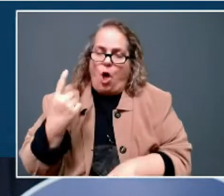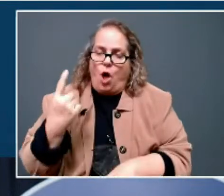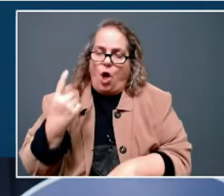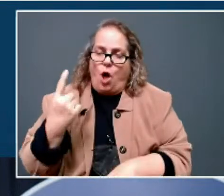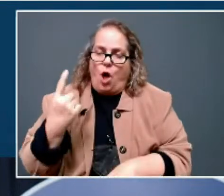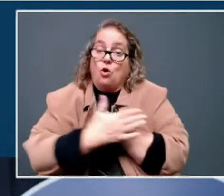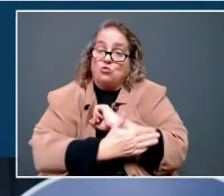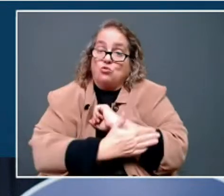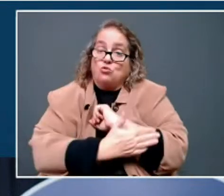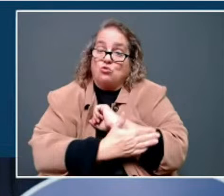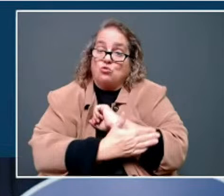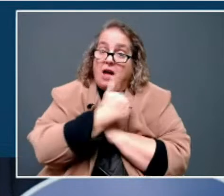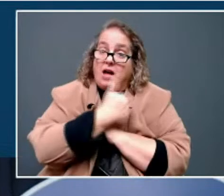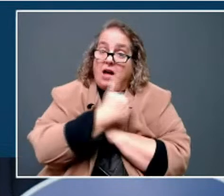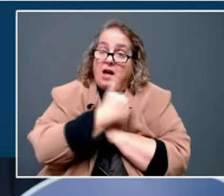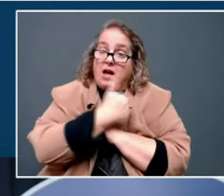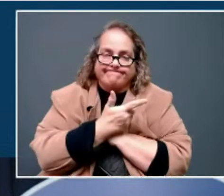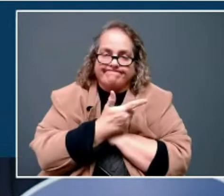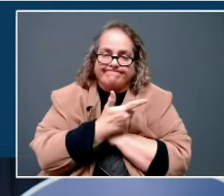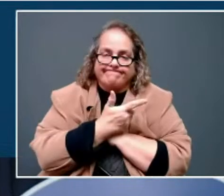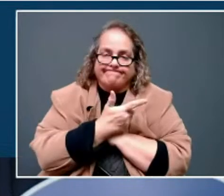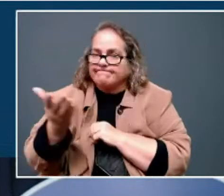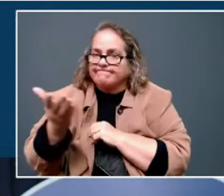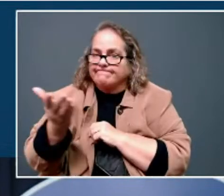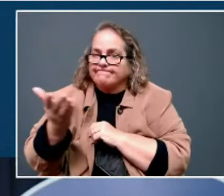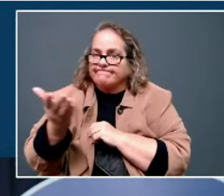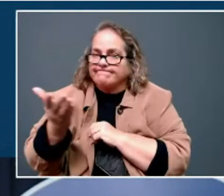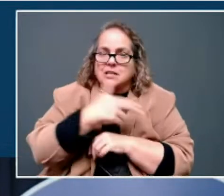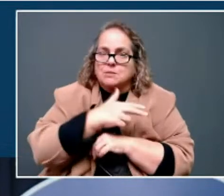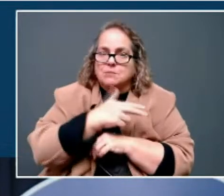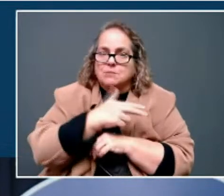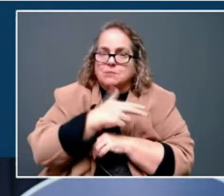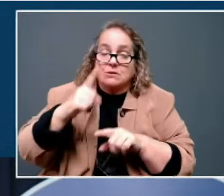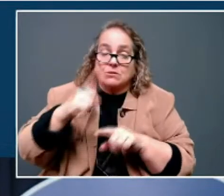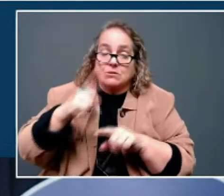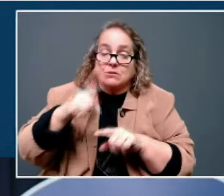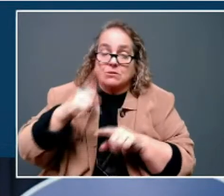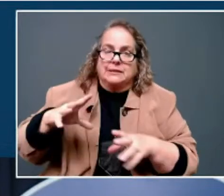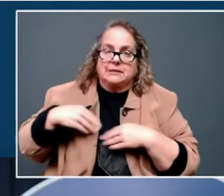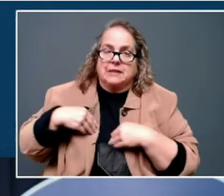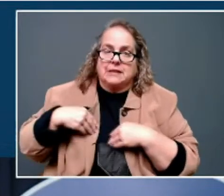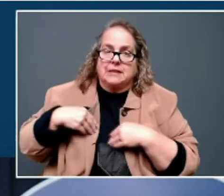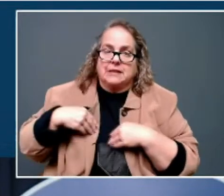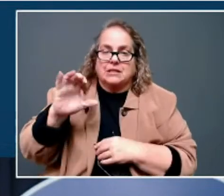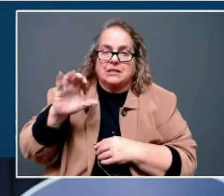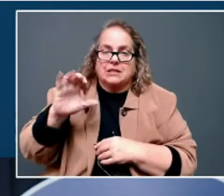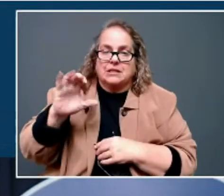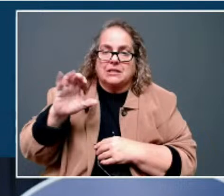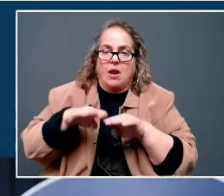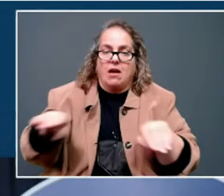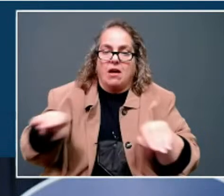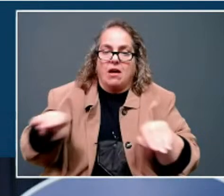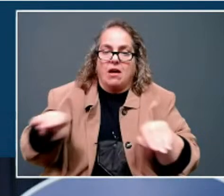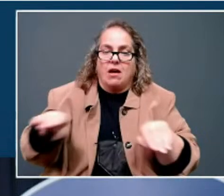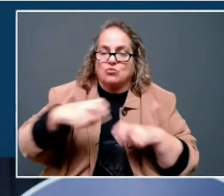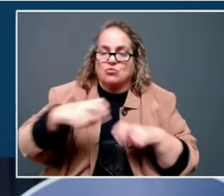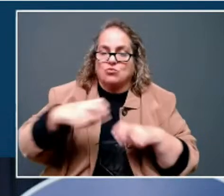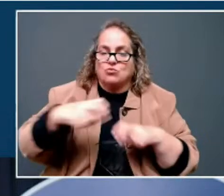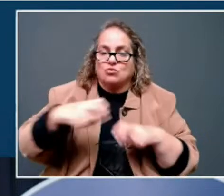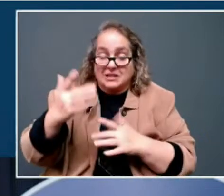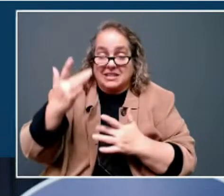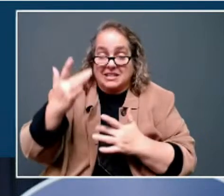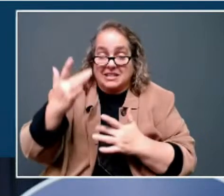find hospitals to accept ICU-level transfers, with the result that very sick people can remain stuck in small